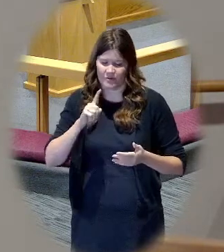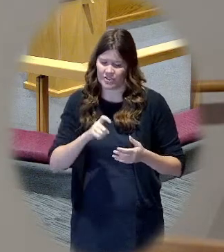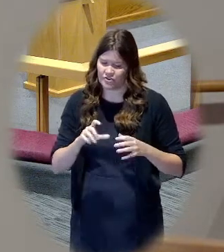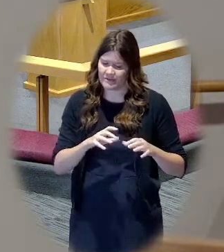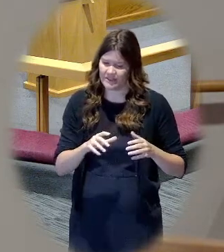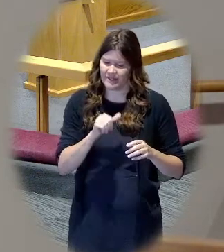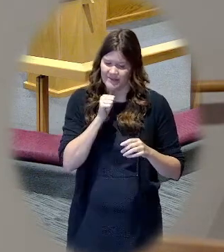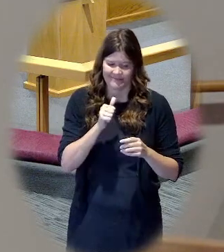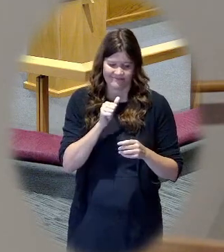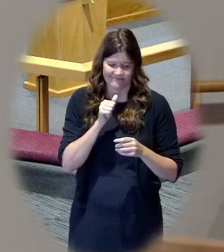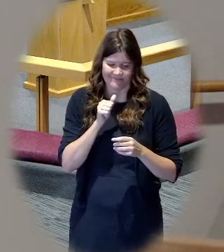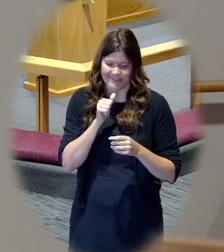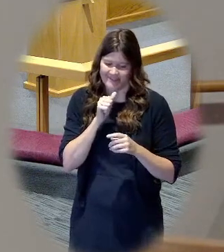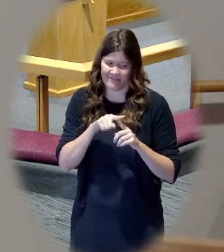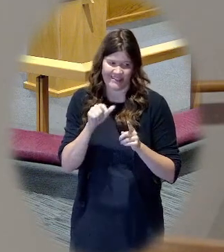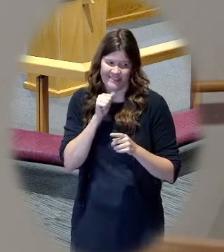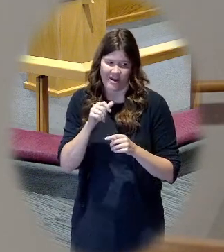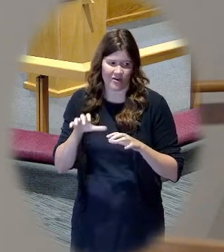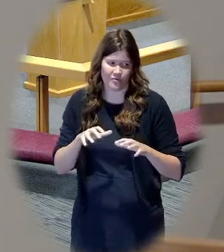didn't,